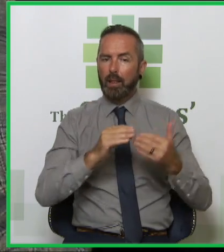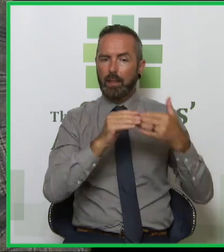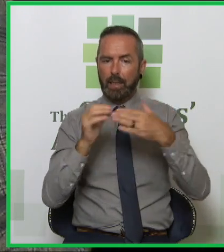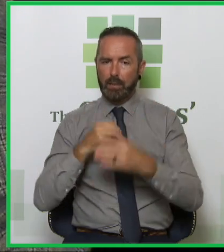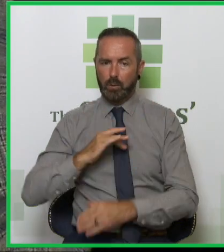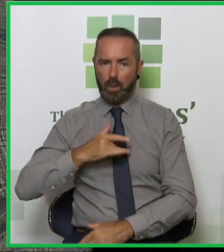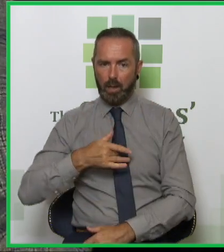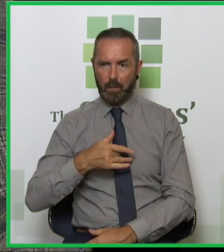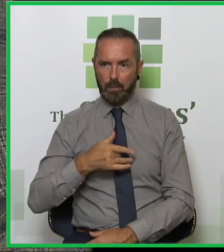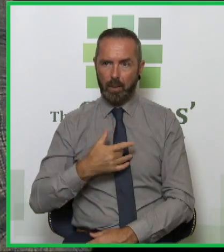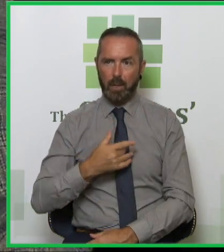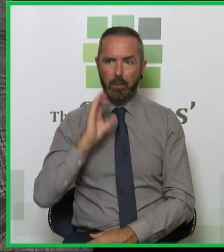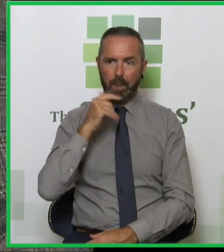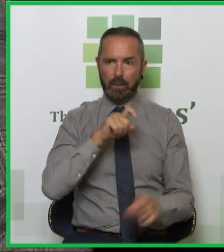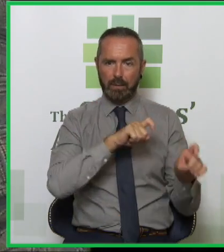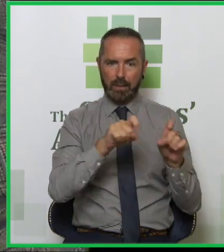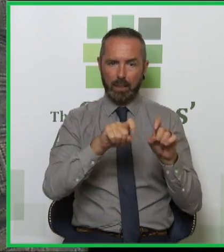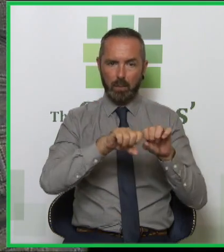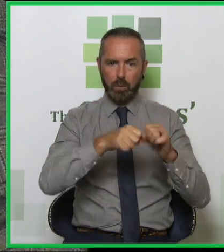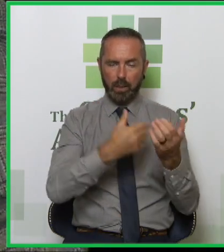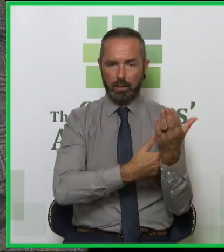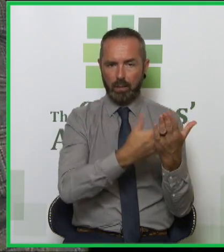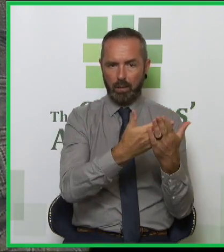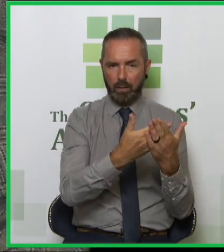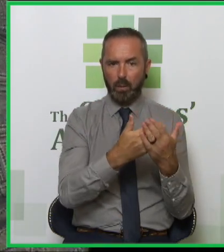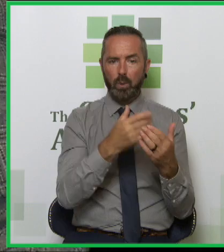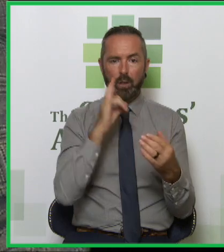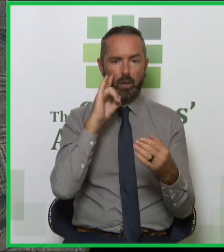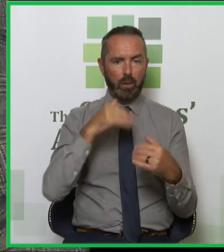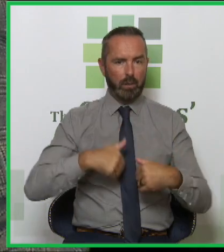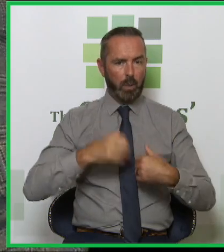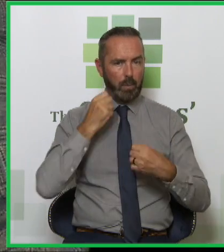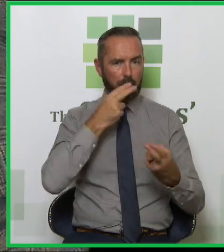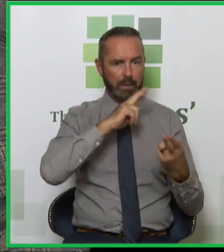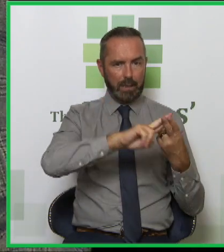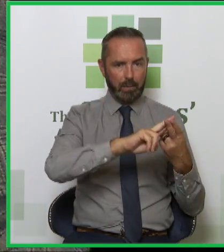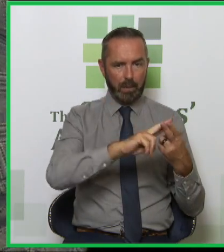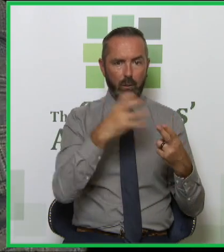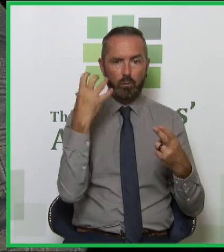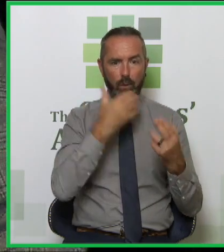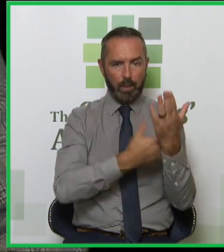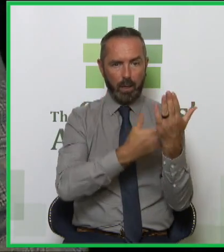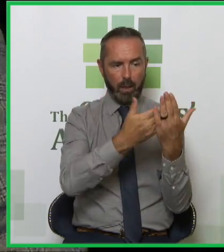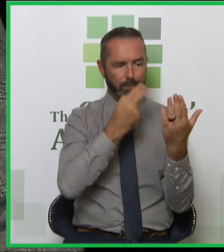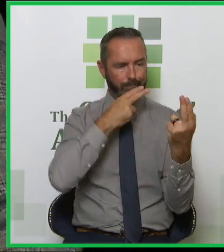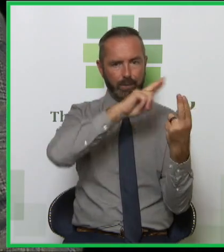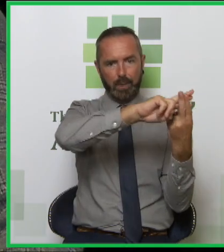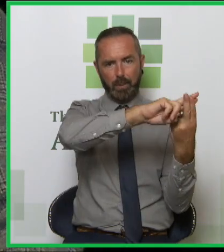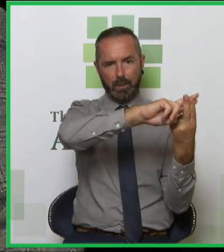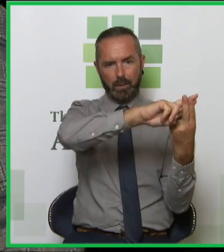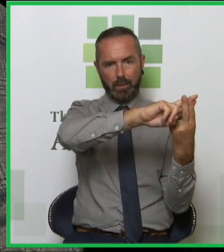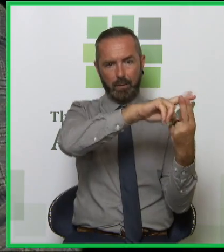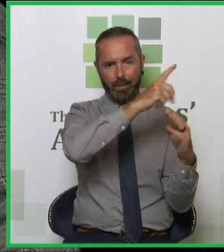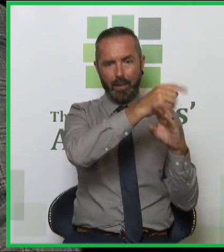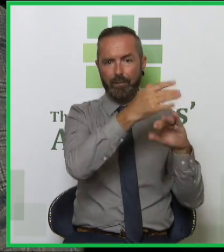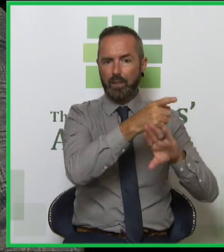absolutely a harmful thing to exist. As we heard this morning about stigma, that is what that is. Criminal law is absolutely designed to